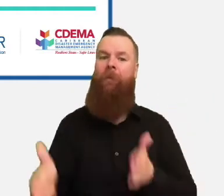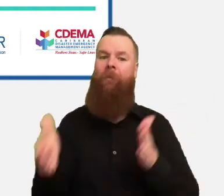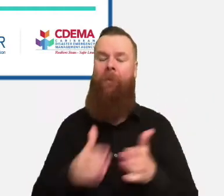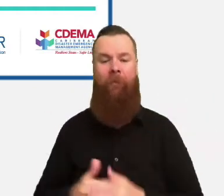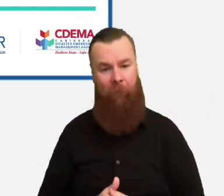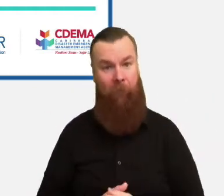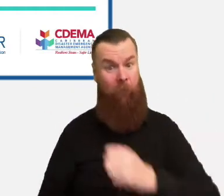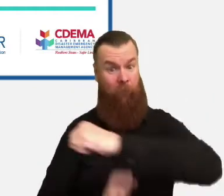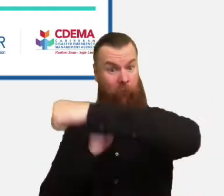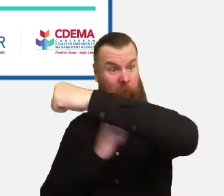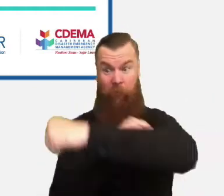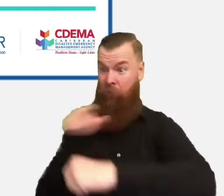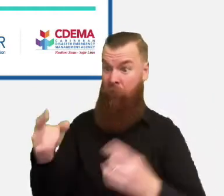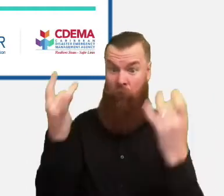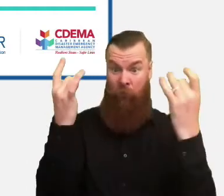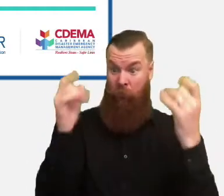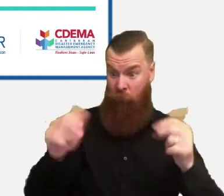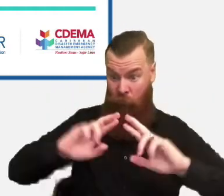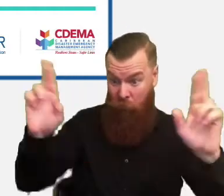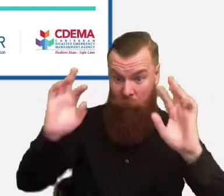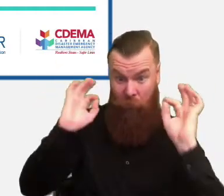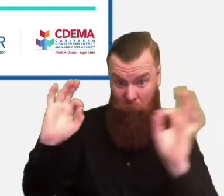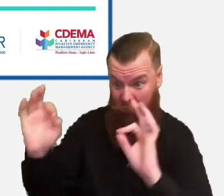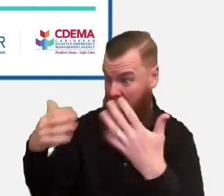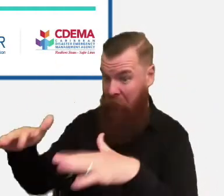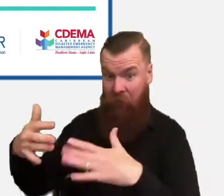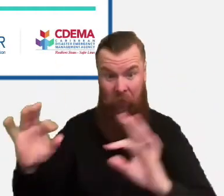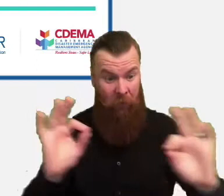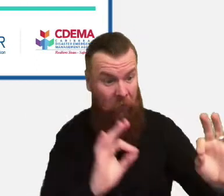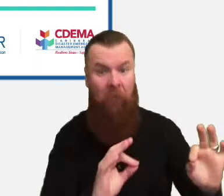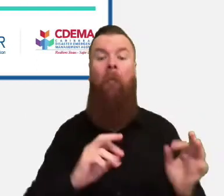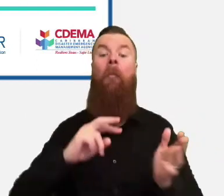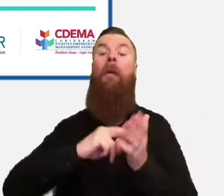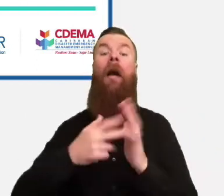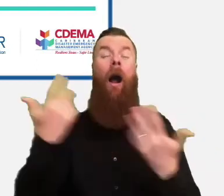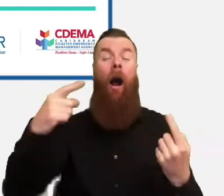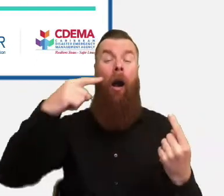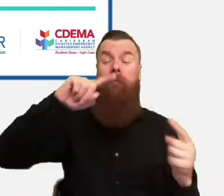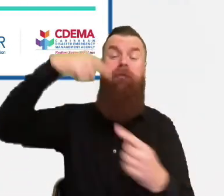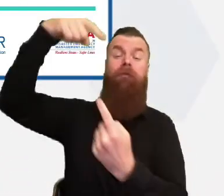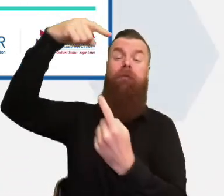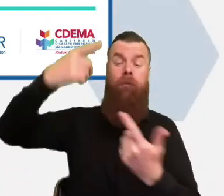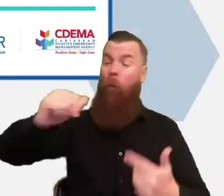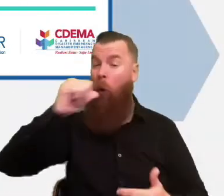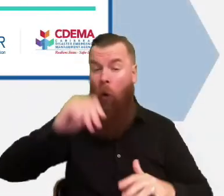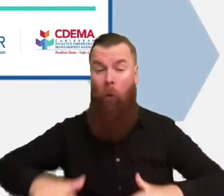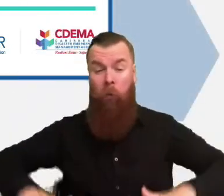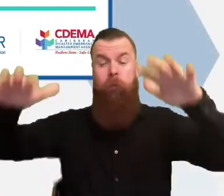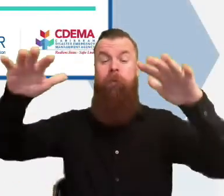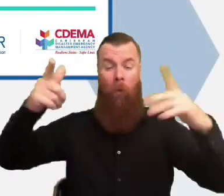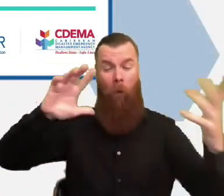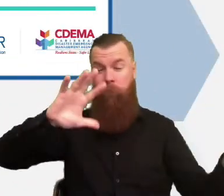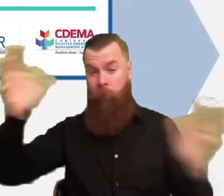short-term reduction in the amount of disruptions, because the infrastructure will be more able to withstand and to